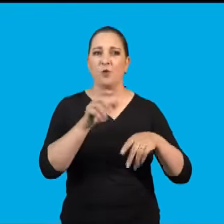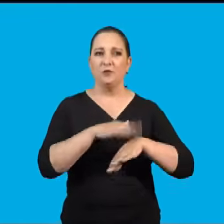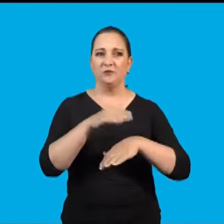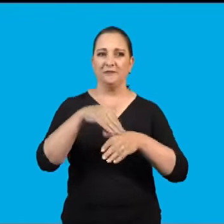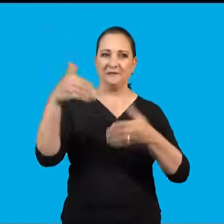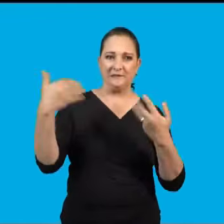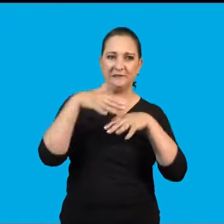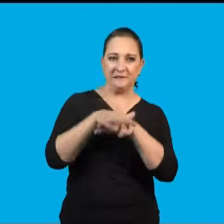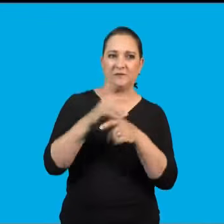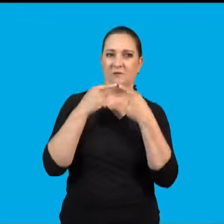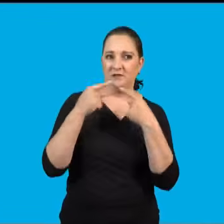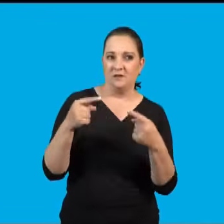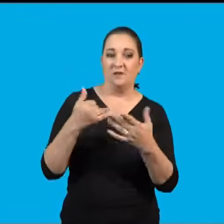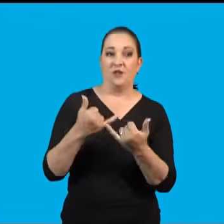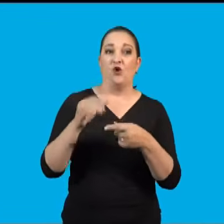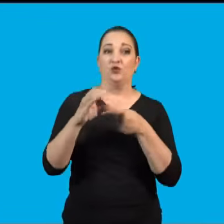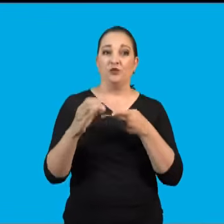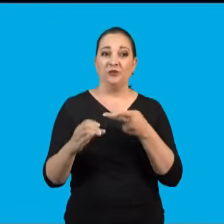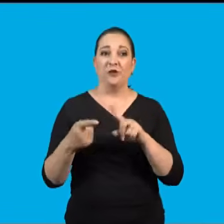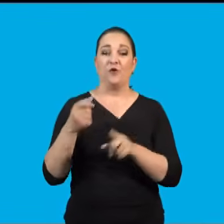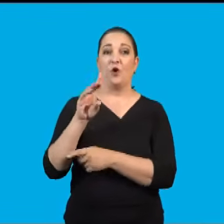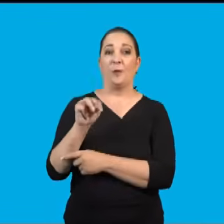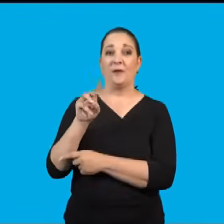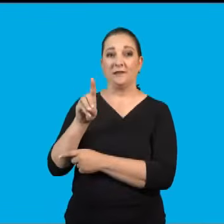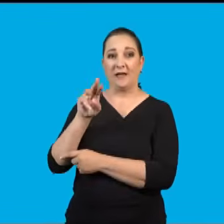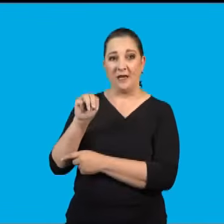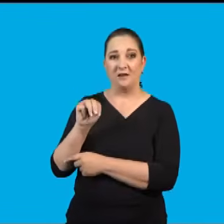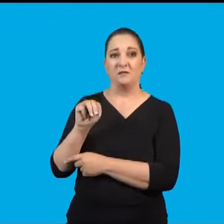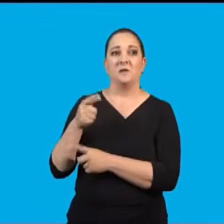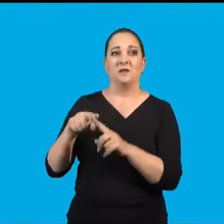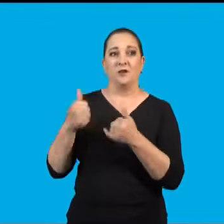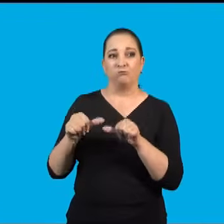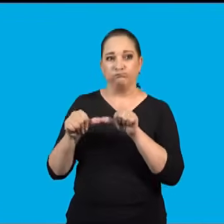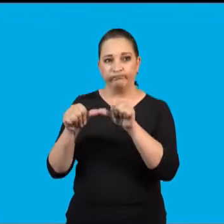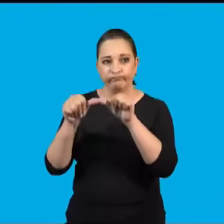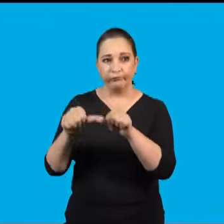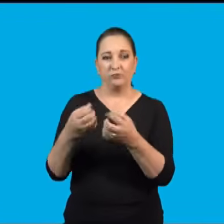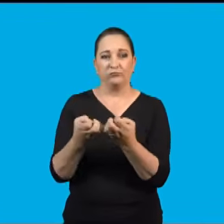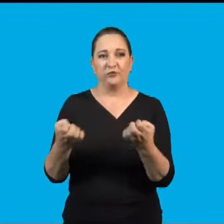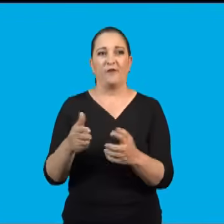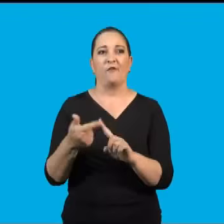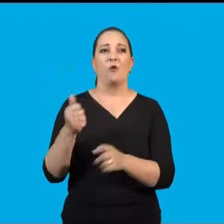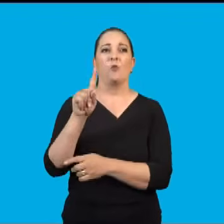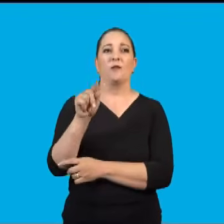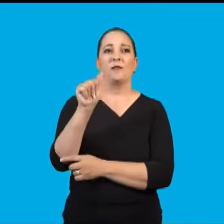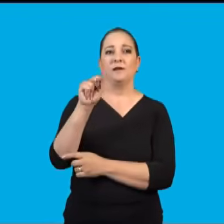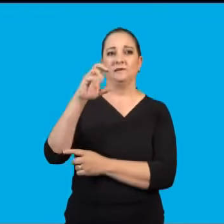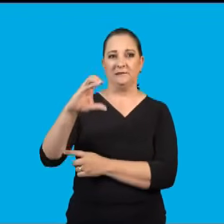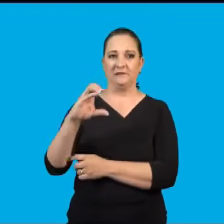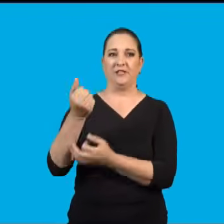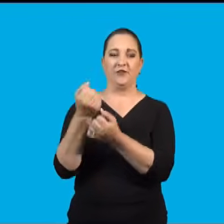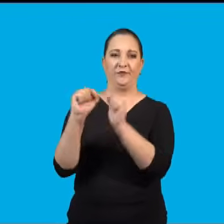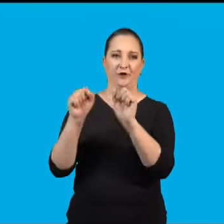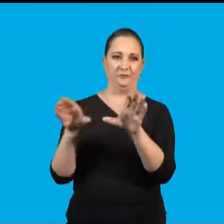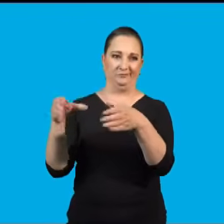statement, a condition for affiliation with the MDM was adherence to the provisions of the ANC's Freedom